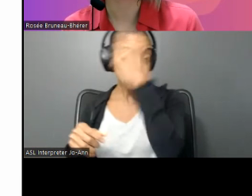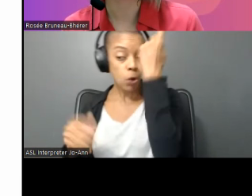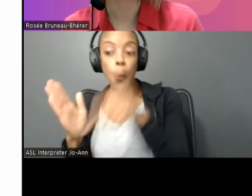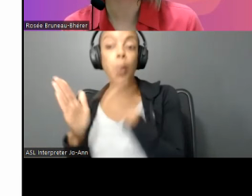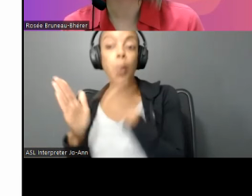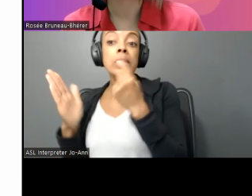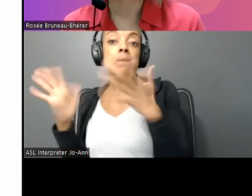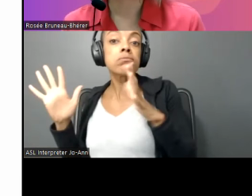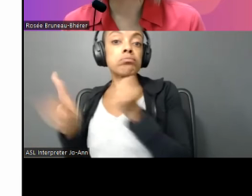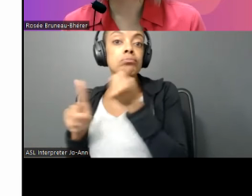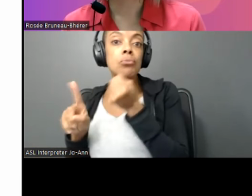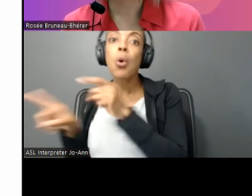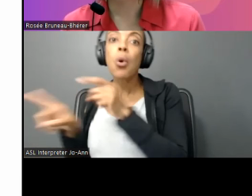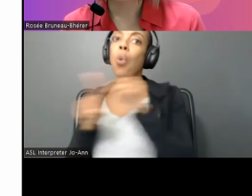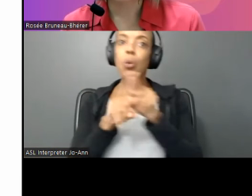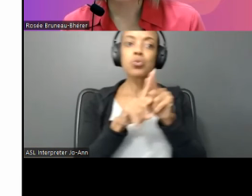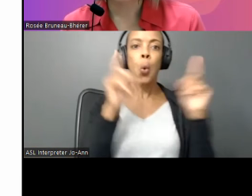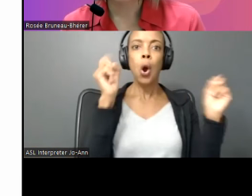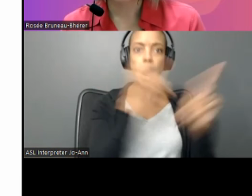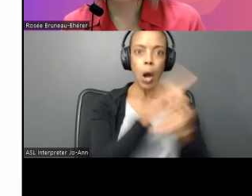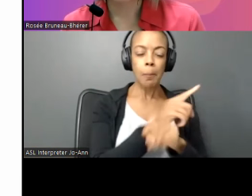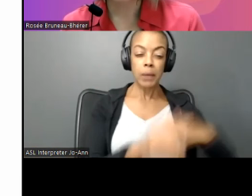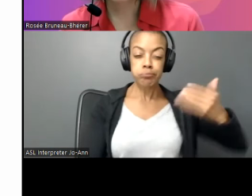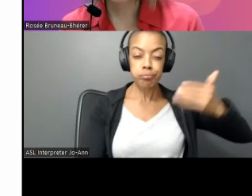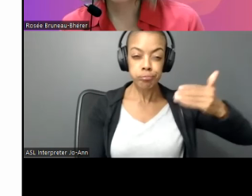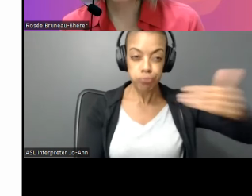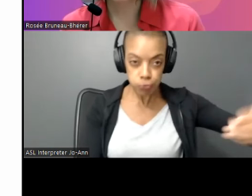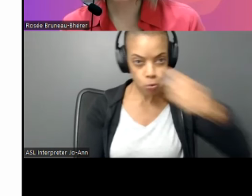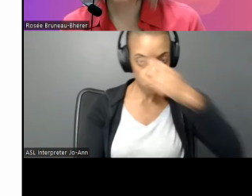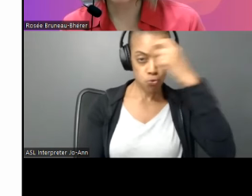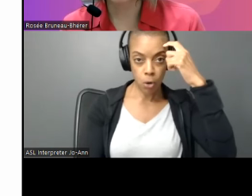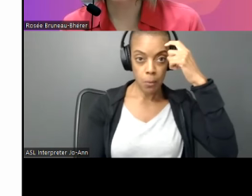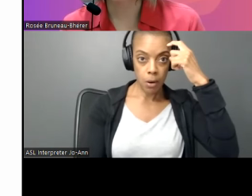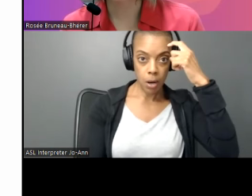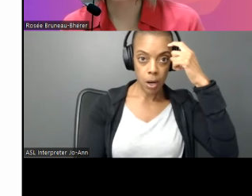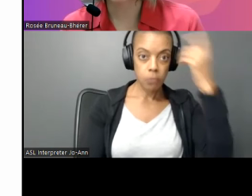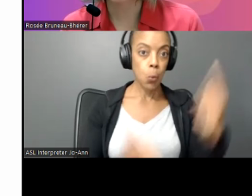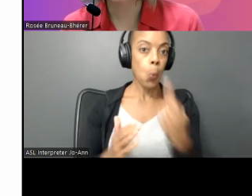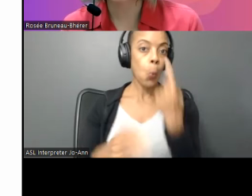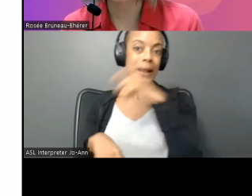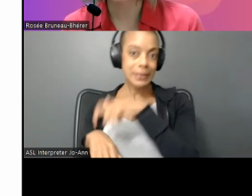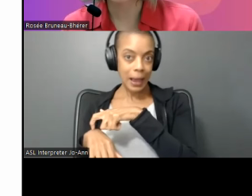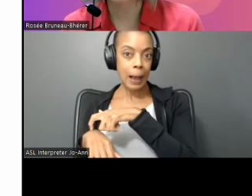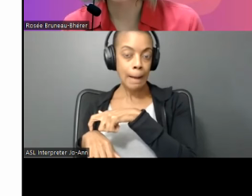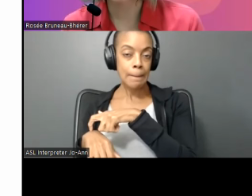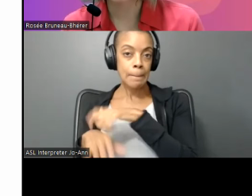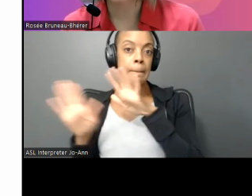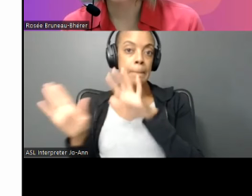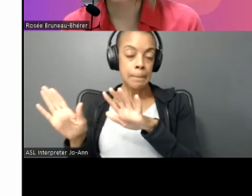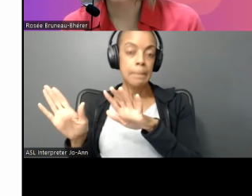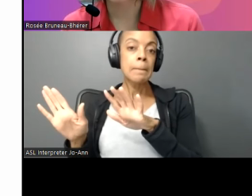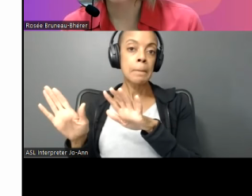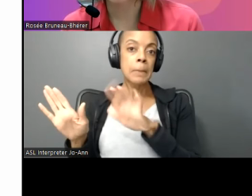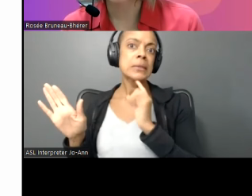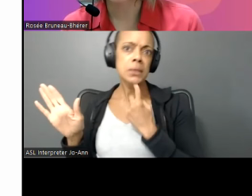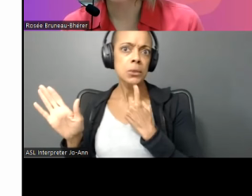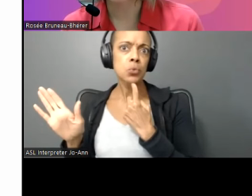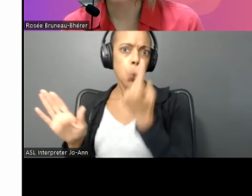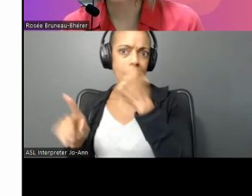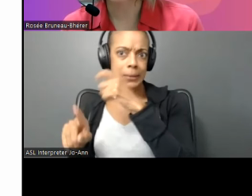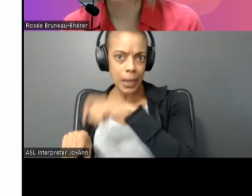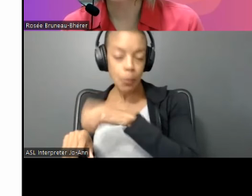So it could be a one-time event and something more serious, or it could be